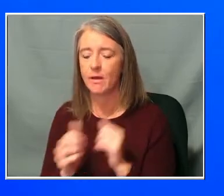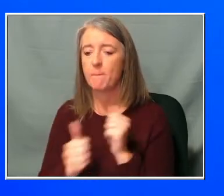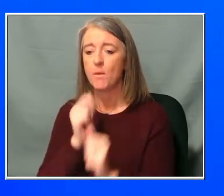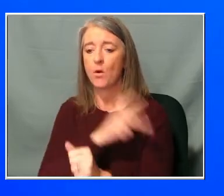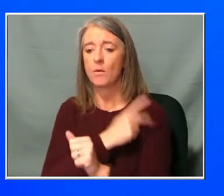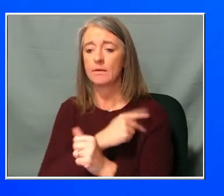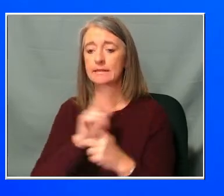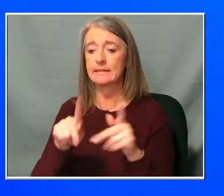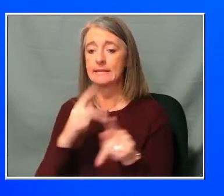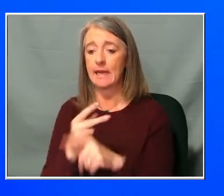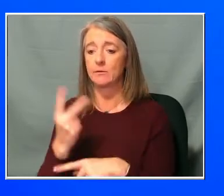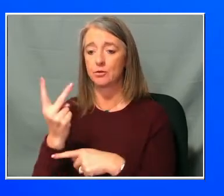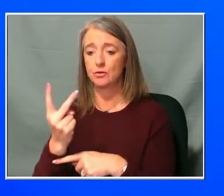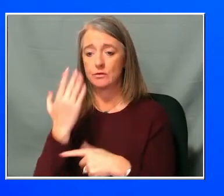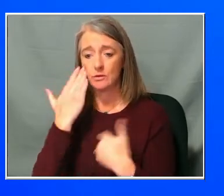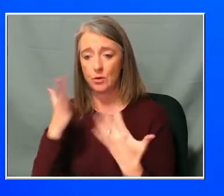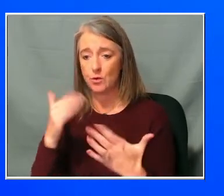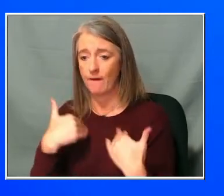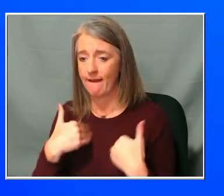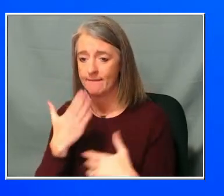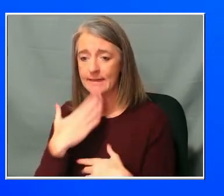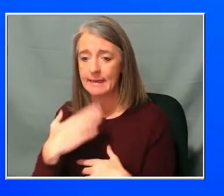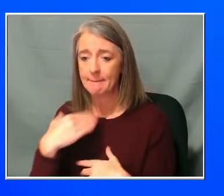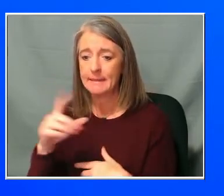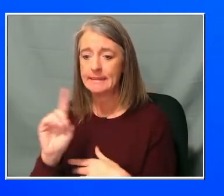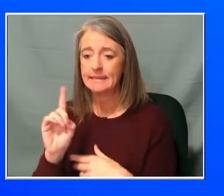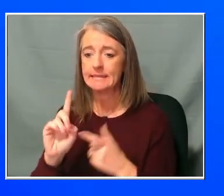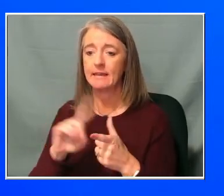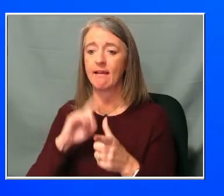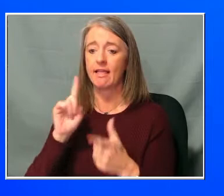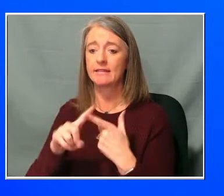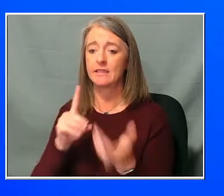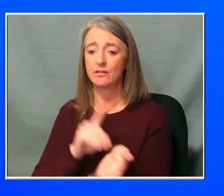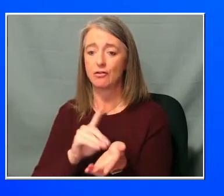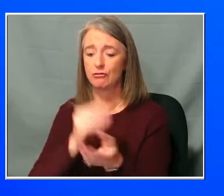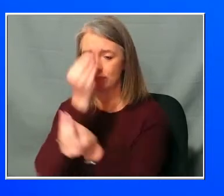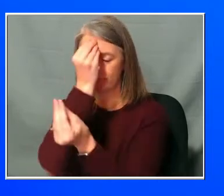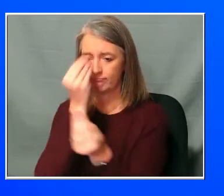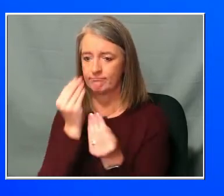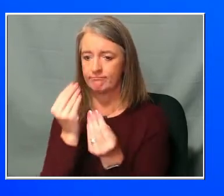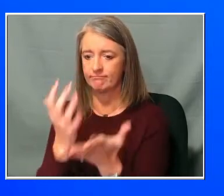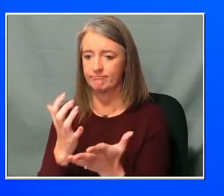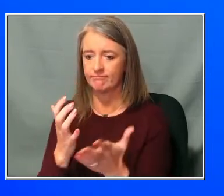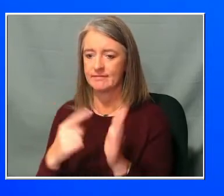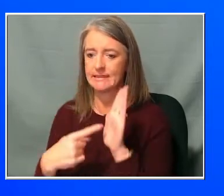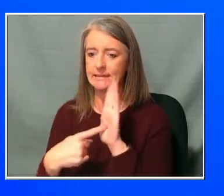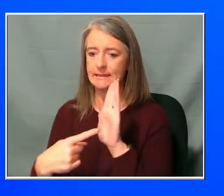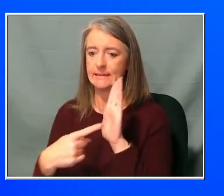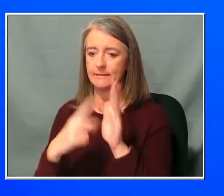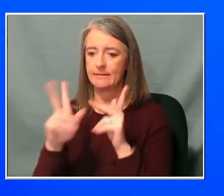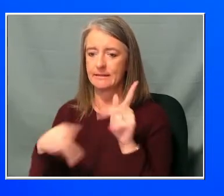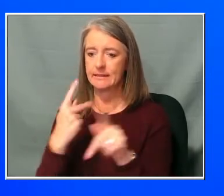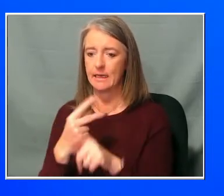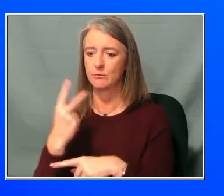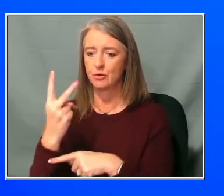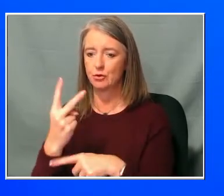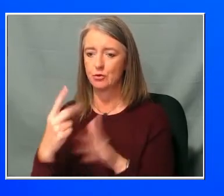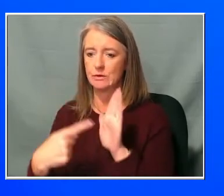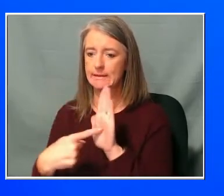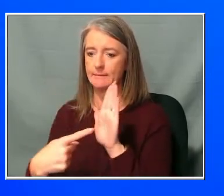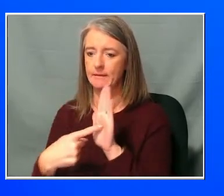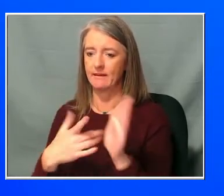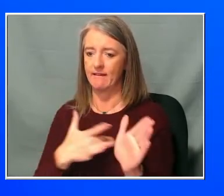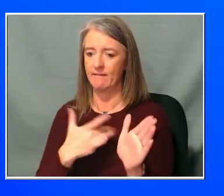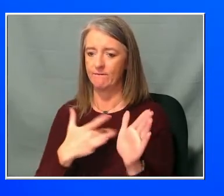2 diabetes don't know that they have diabetes until a physician tells them. The classic symptoms of type 2 diabetes are feeling really,